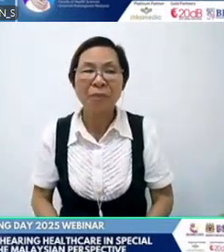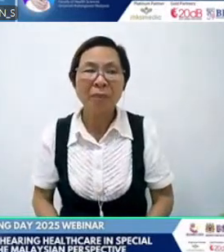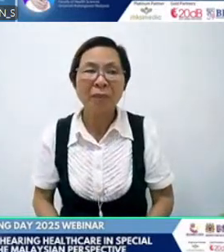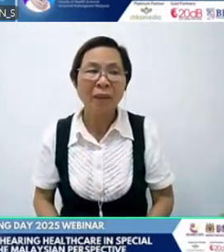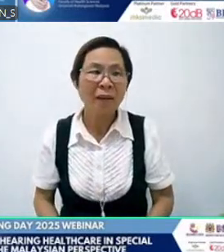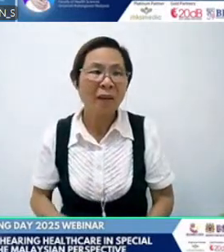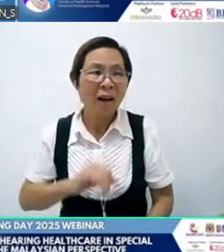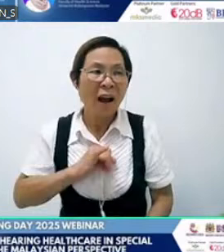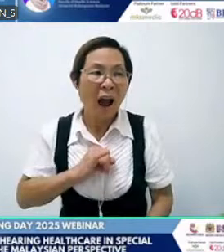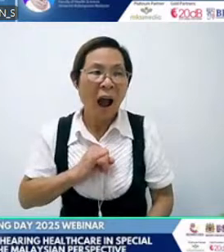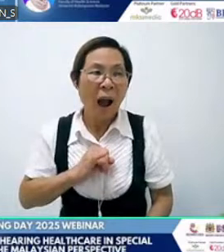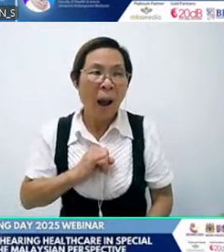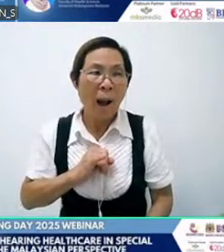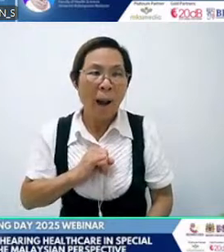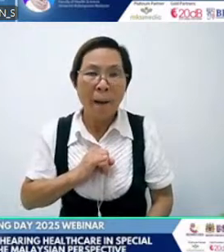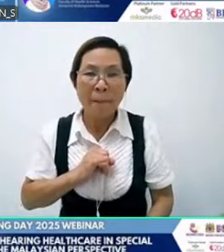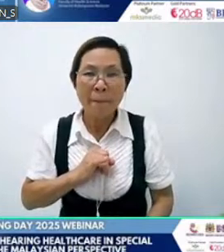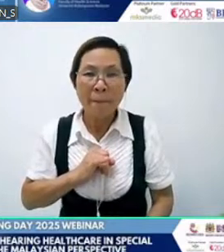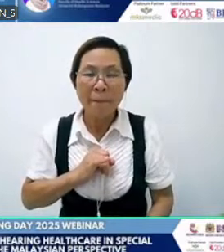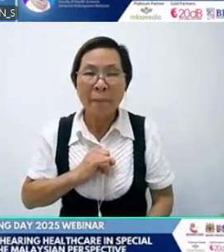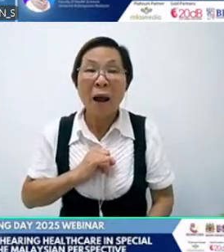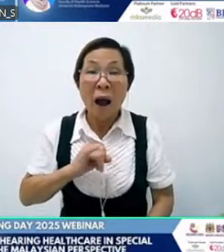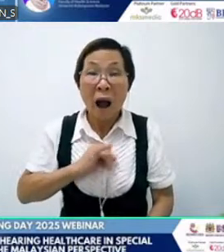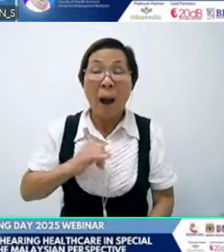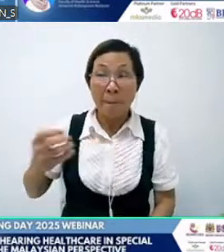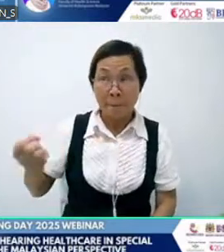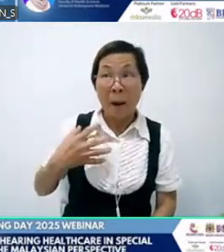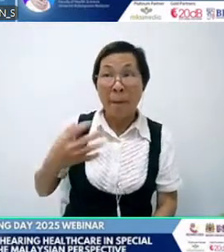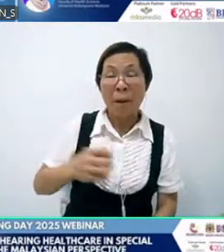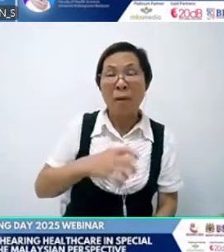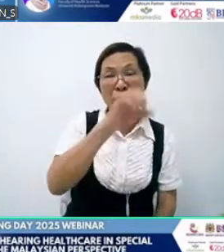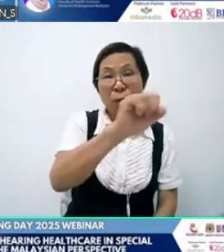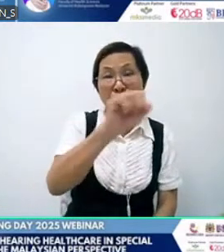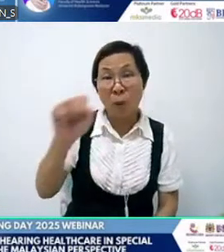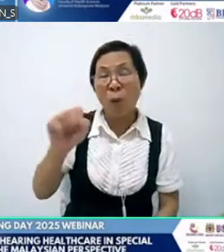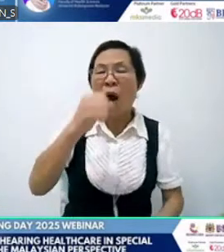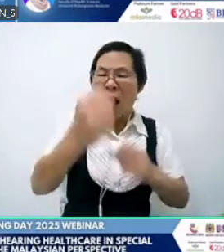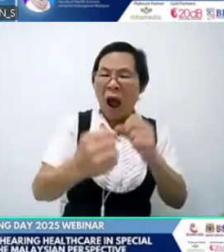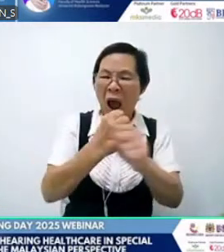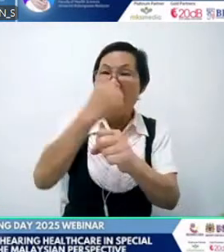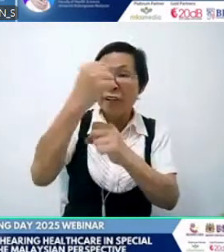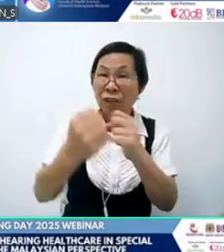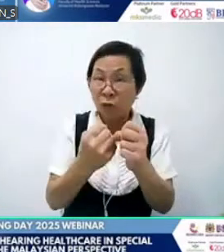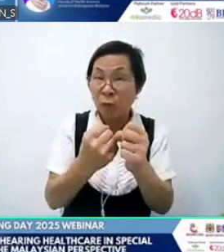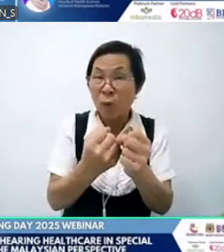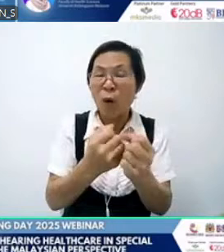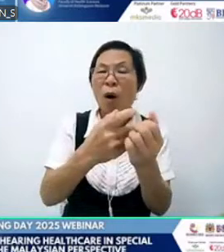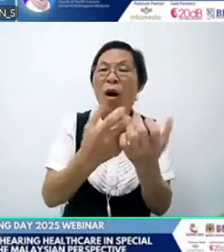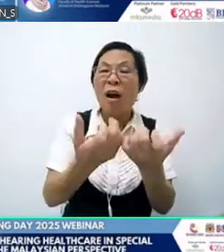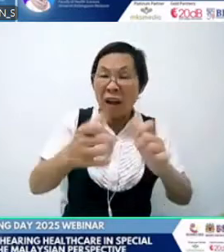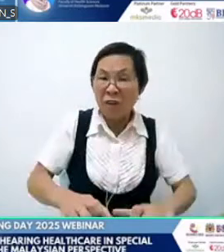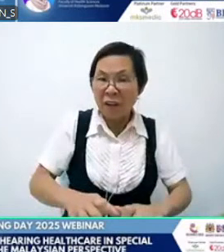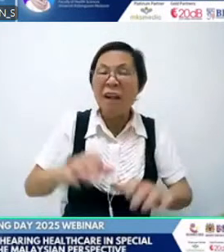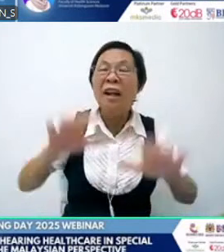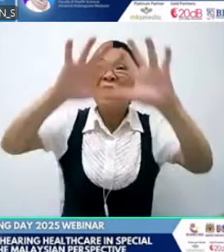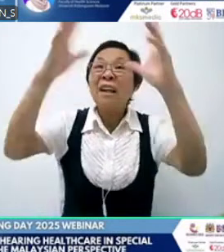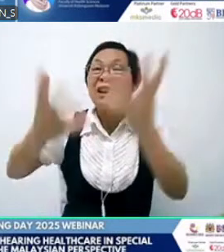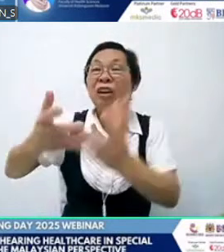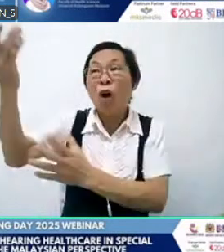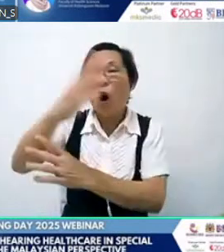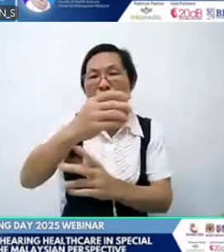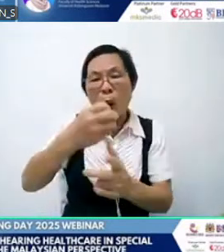I am thrilled to announce that SEAMEO SEN Biennial Event, International Conference on Special Education,